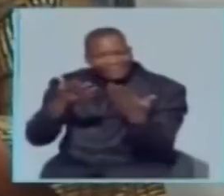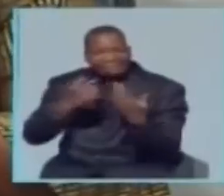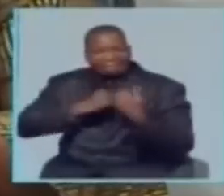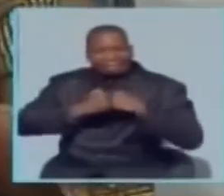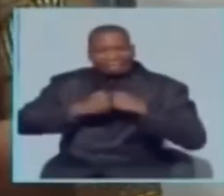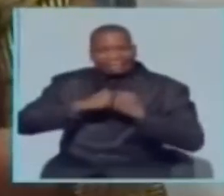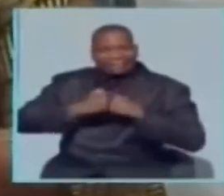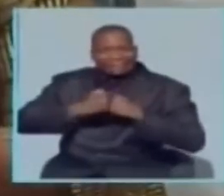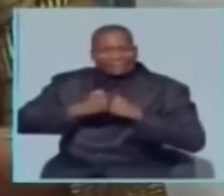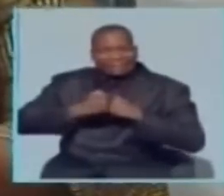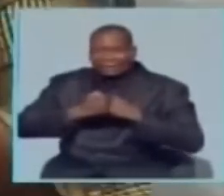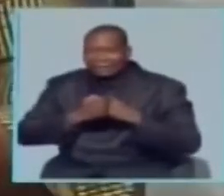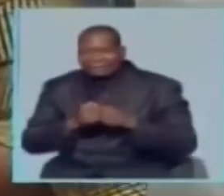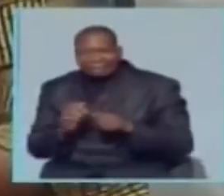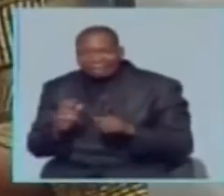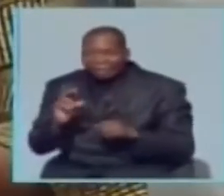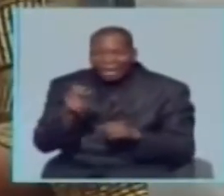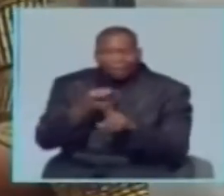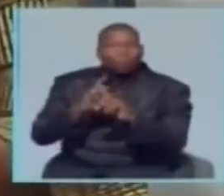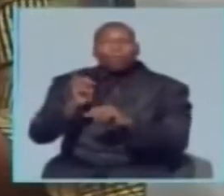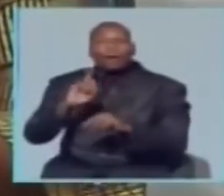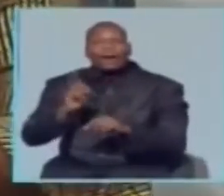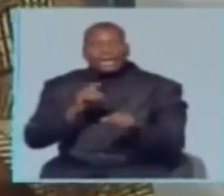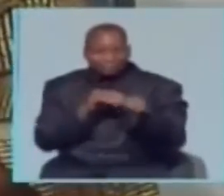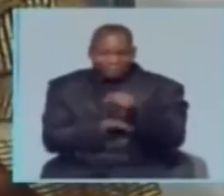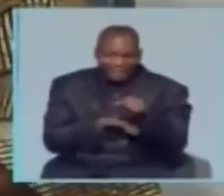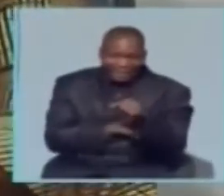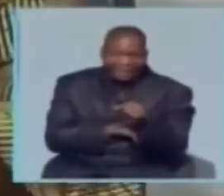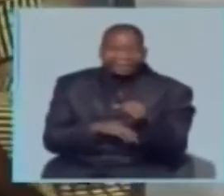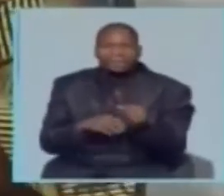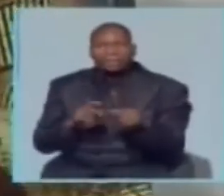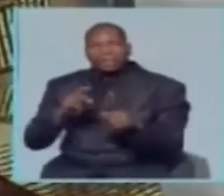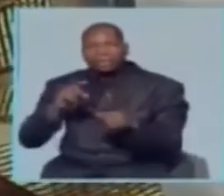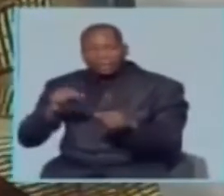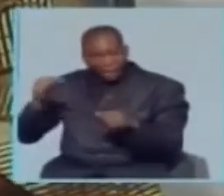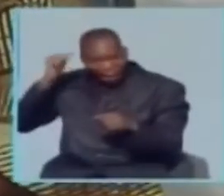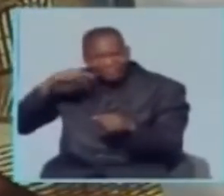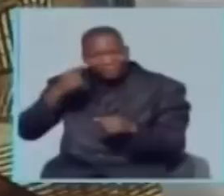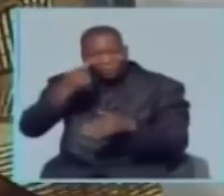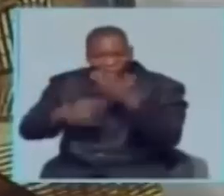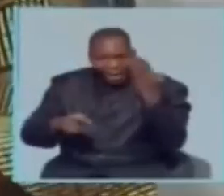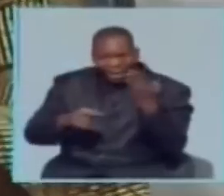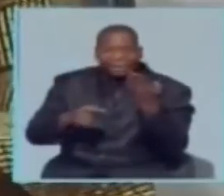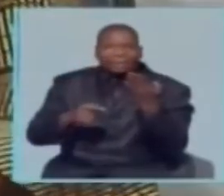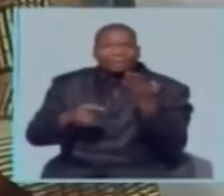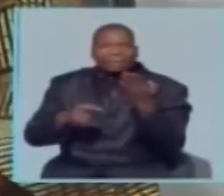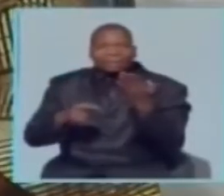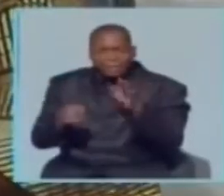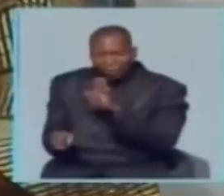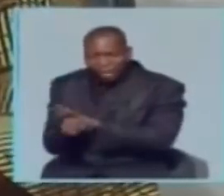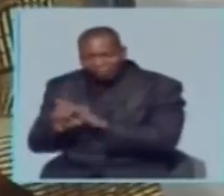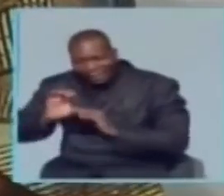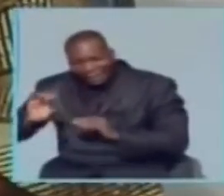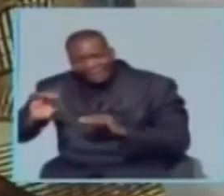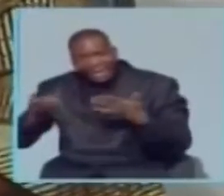challenges, wondering where will the money come from in terms of investment. So what we have said is that those private sector, those